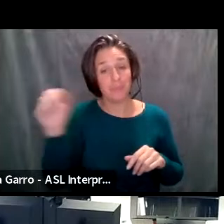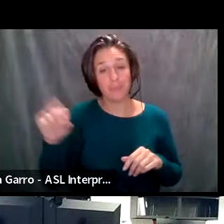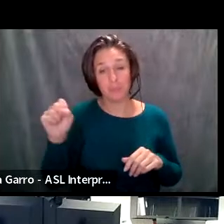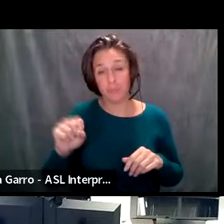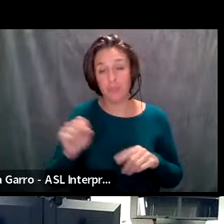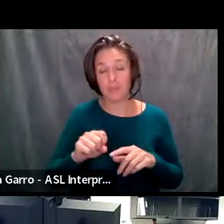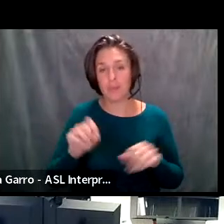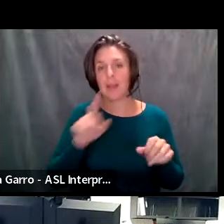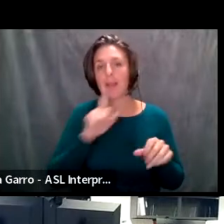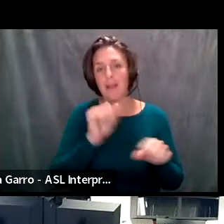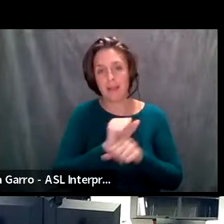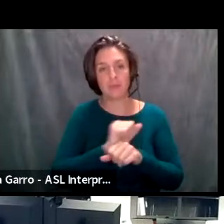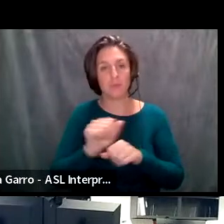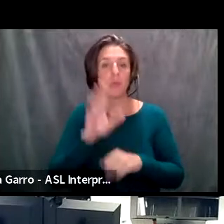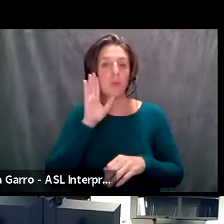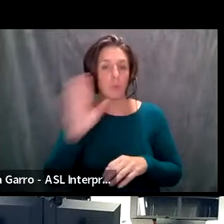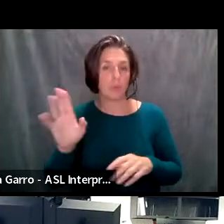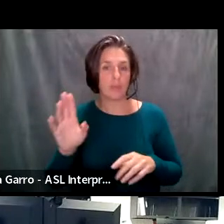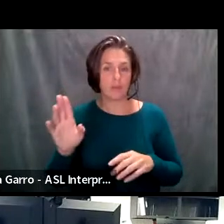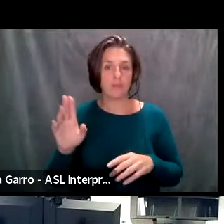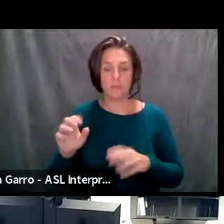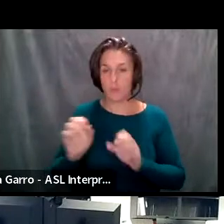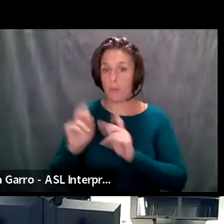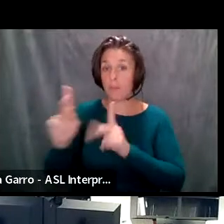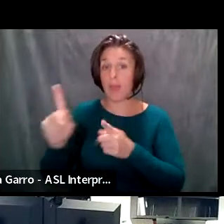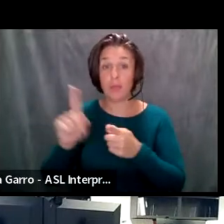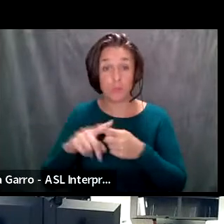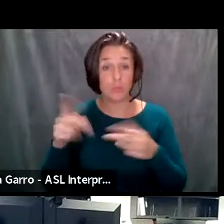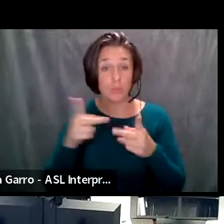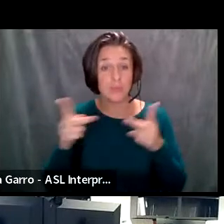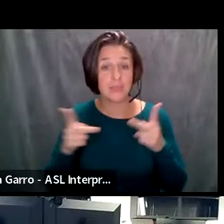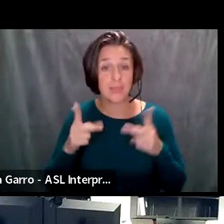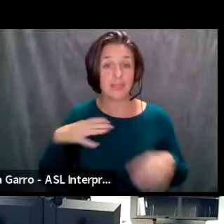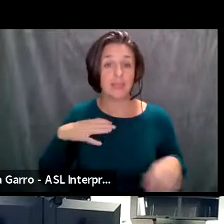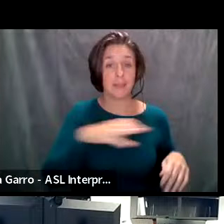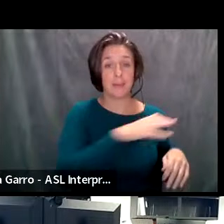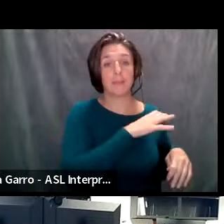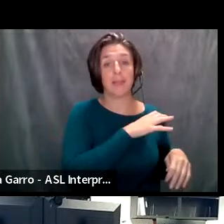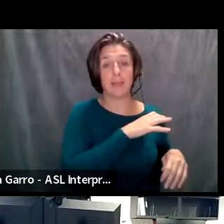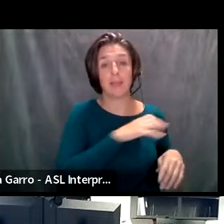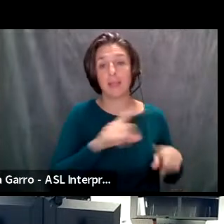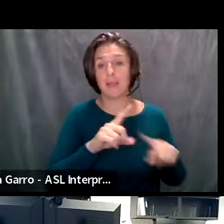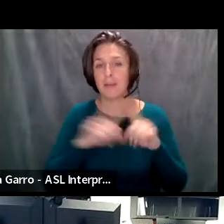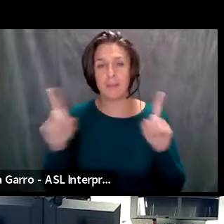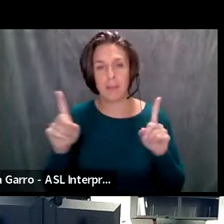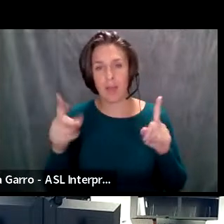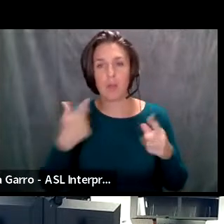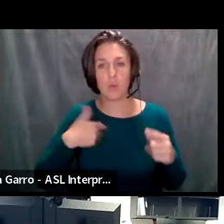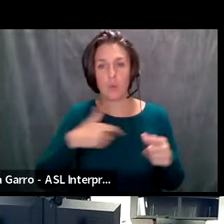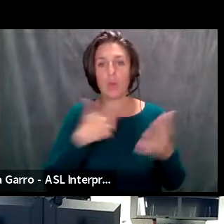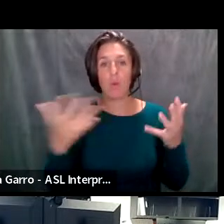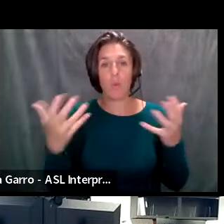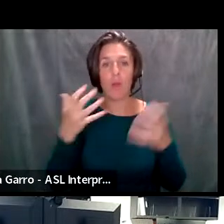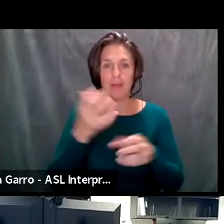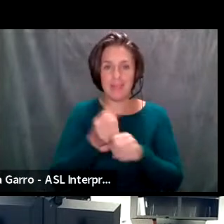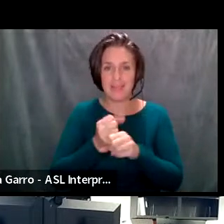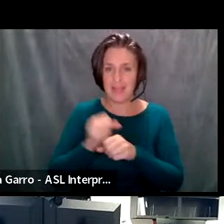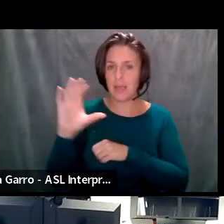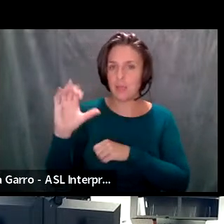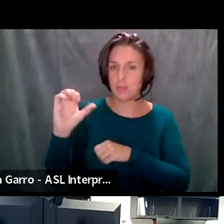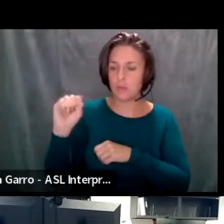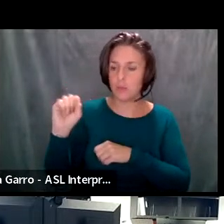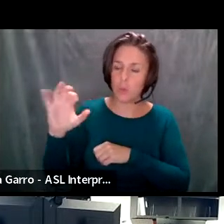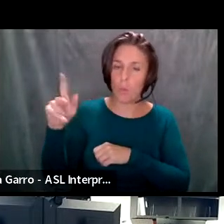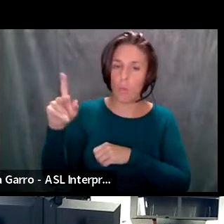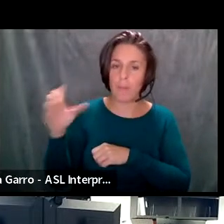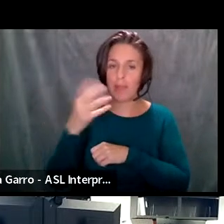back to the site committees. But we wanted to get the scope and